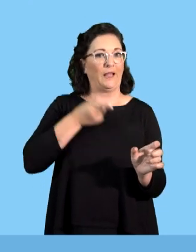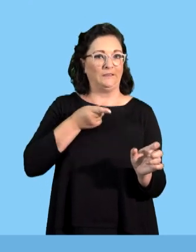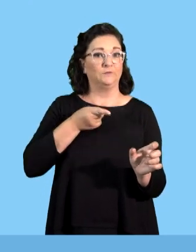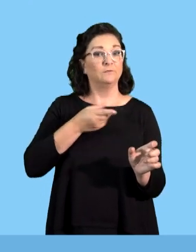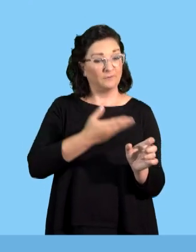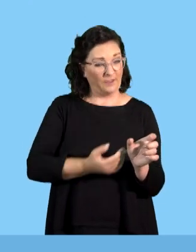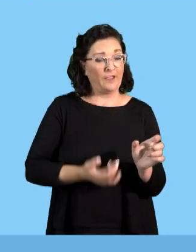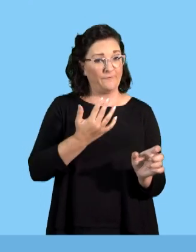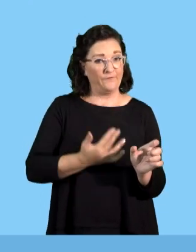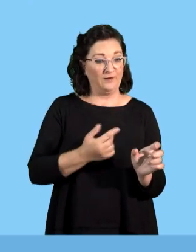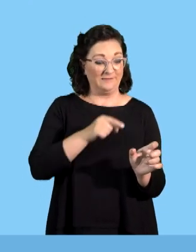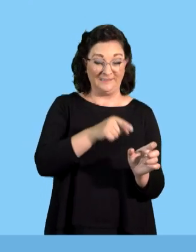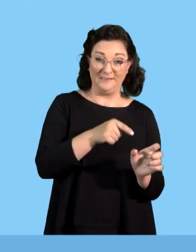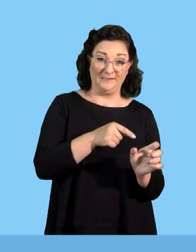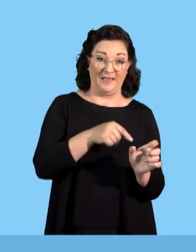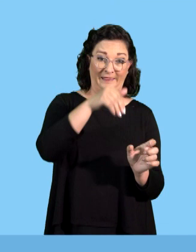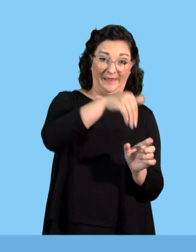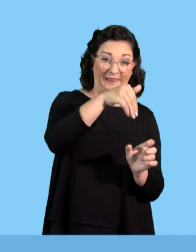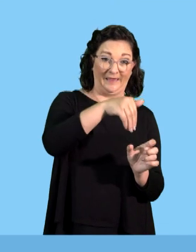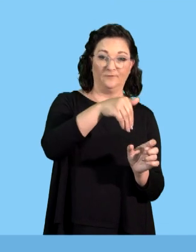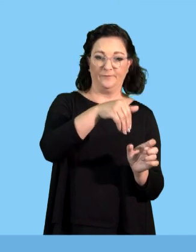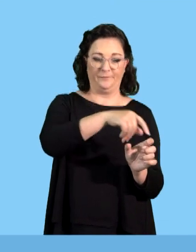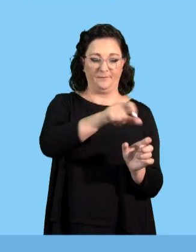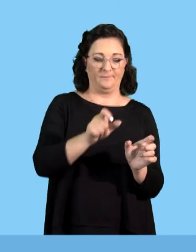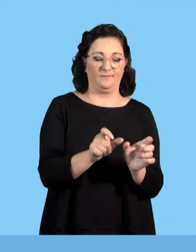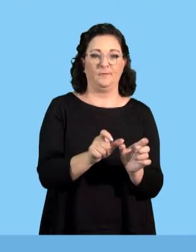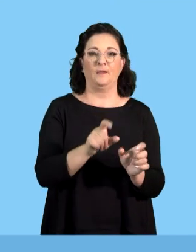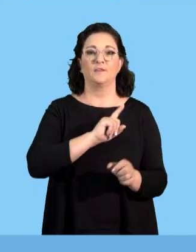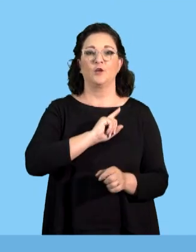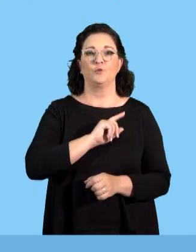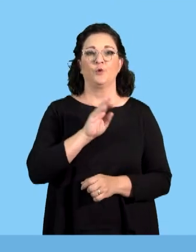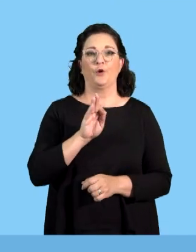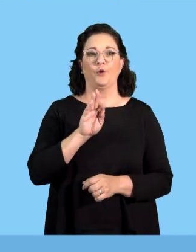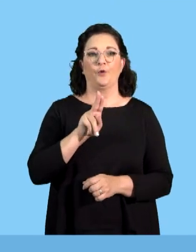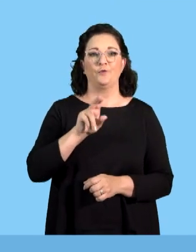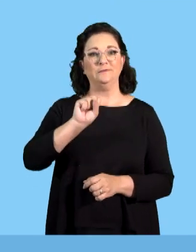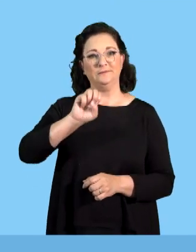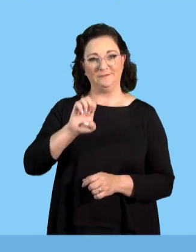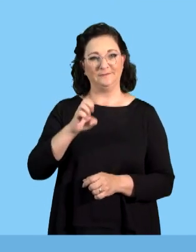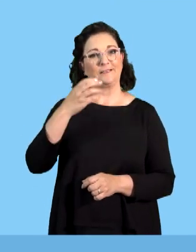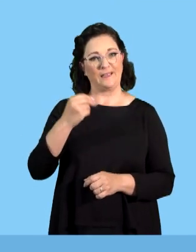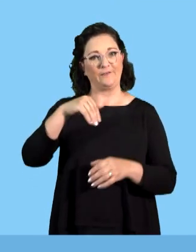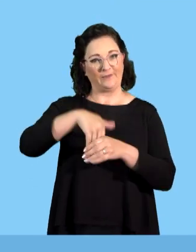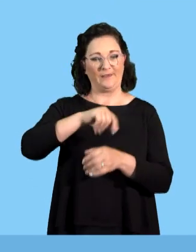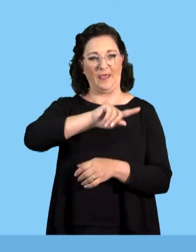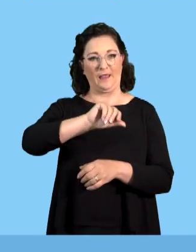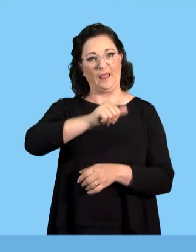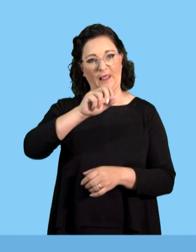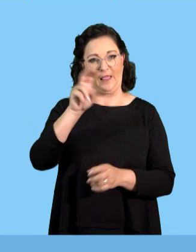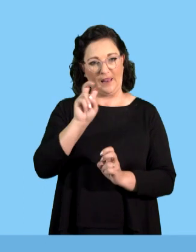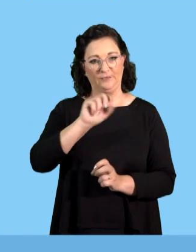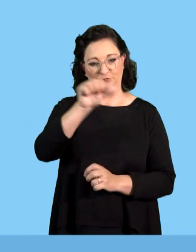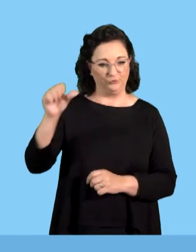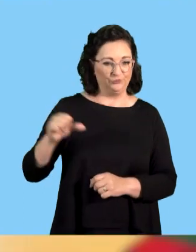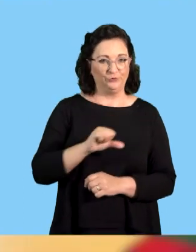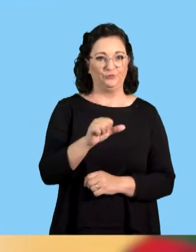very dangerous because it can cause fire. So to avoid all of that, that's the reason why we have a fuse in all the electric circuits that